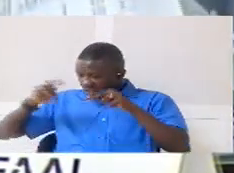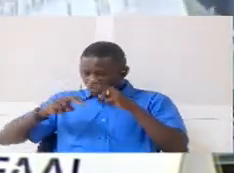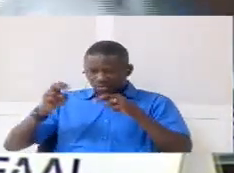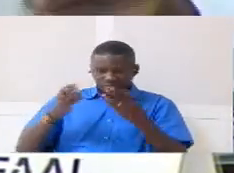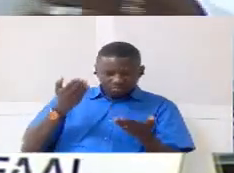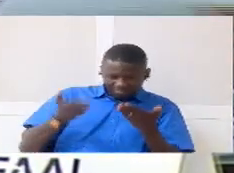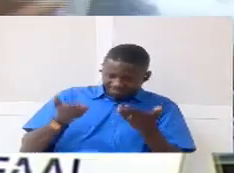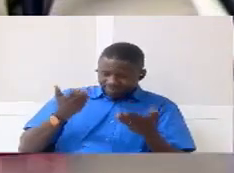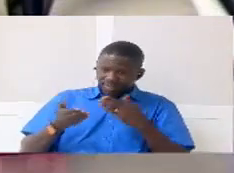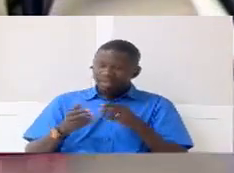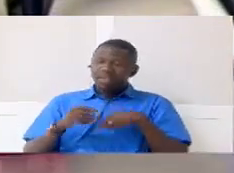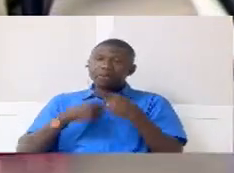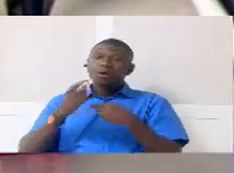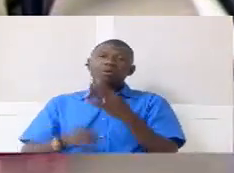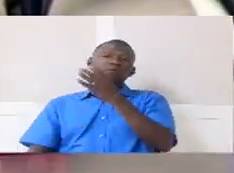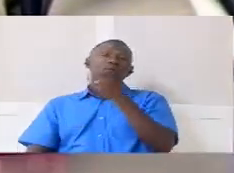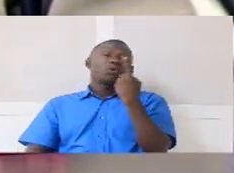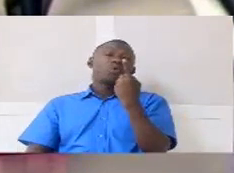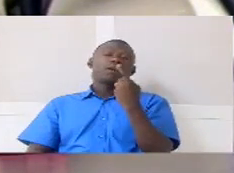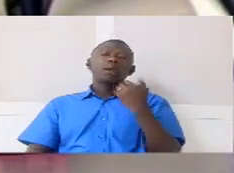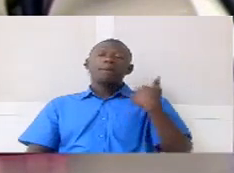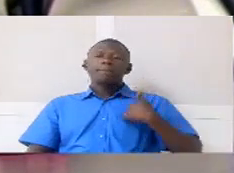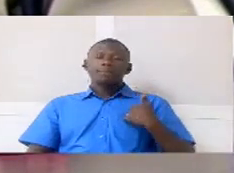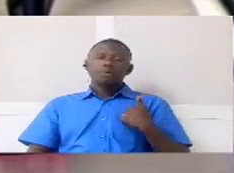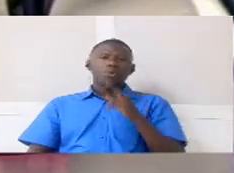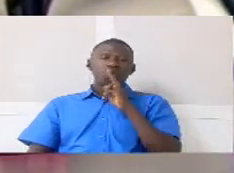41 individuals who died in the prisons,